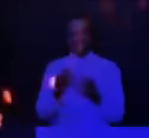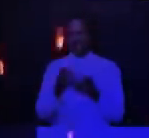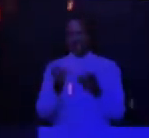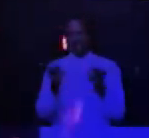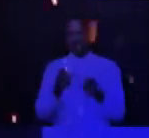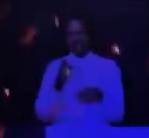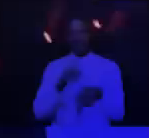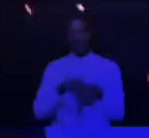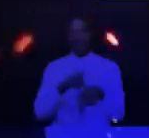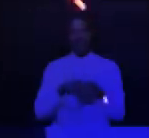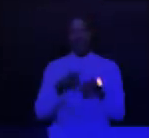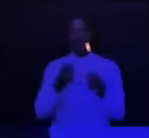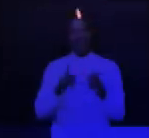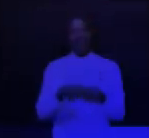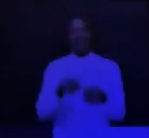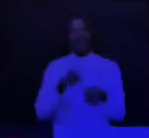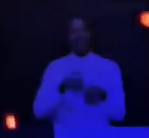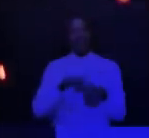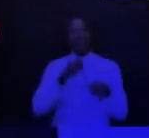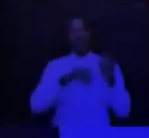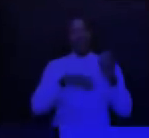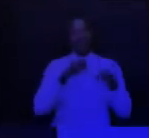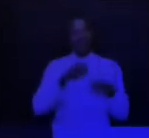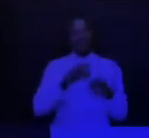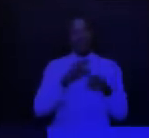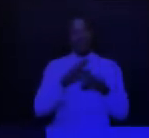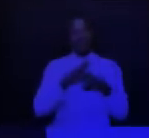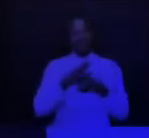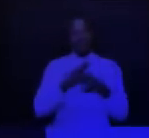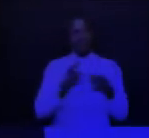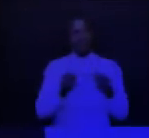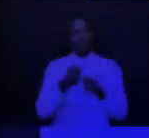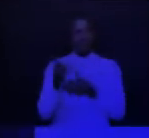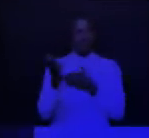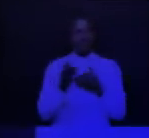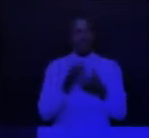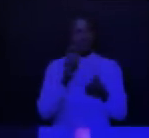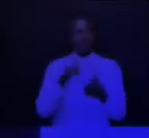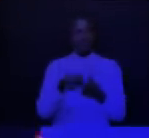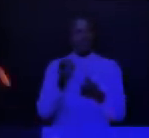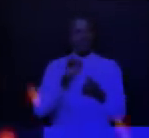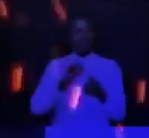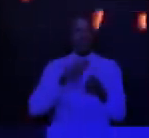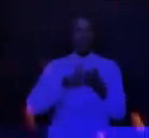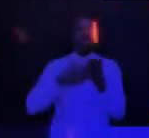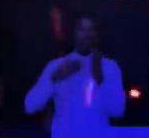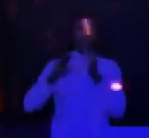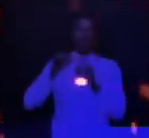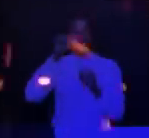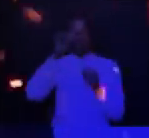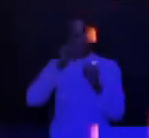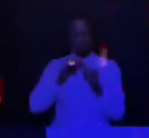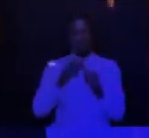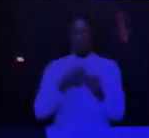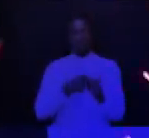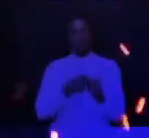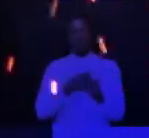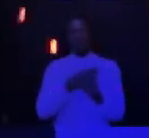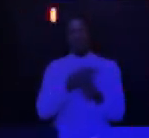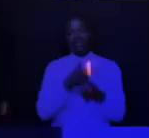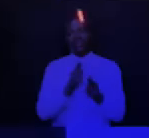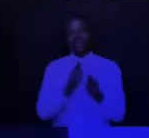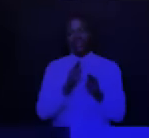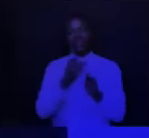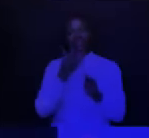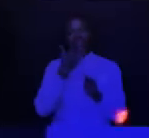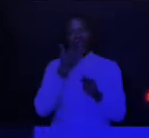nyina aforebo ene bria wodi nuaba kan die no eba. Oh, me nyankopon kai me. Nama ensimi